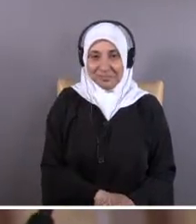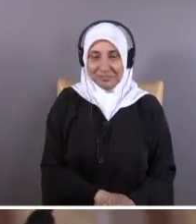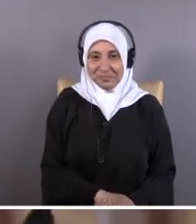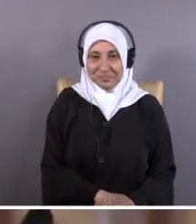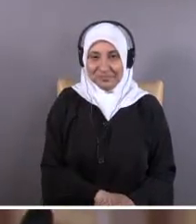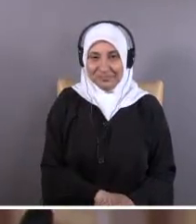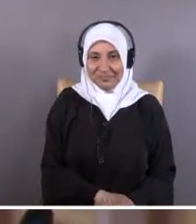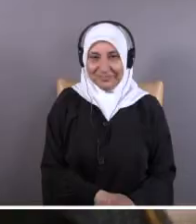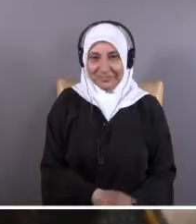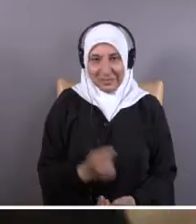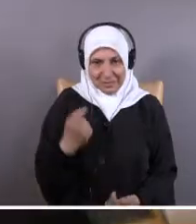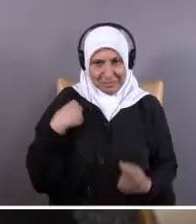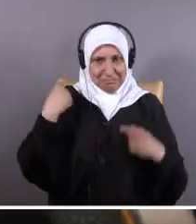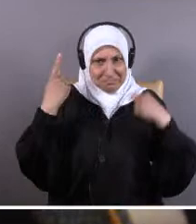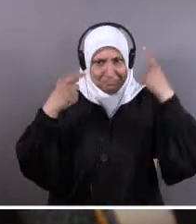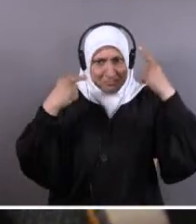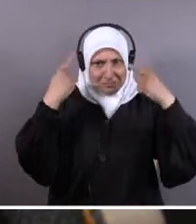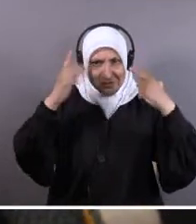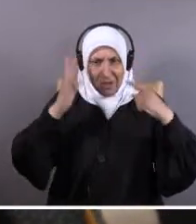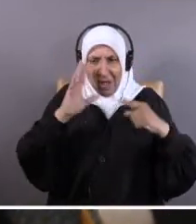now."